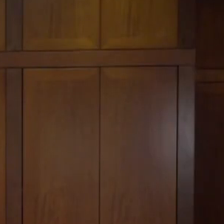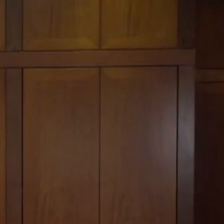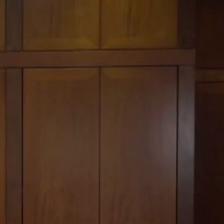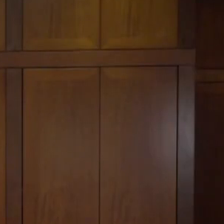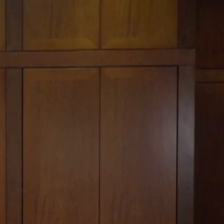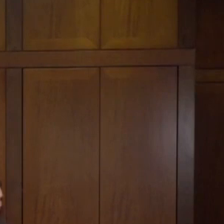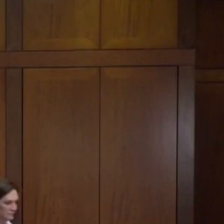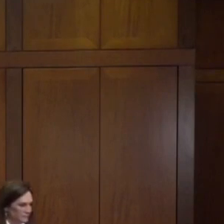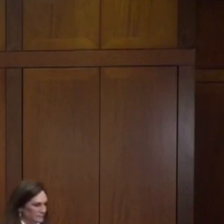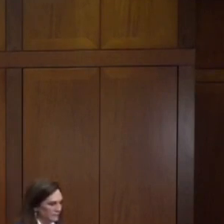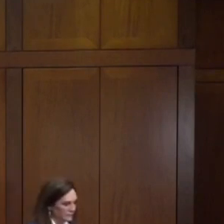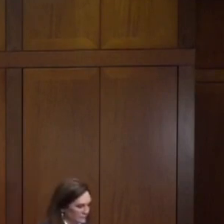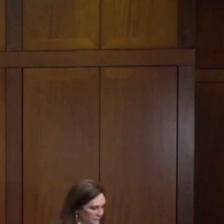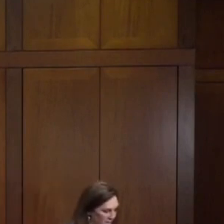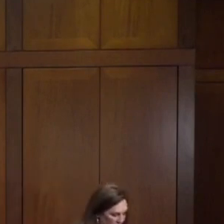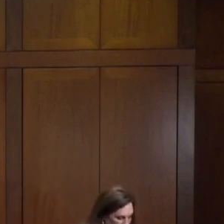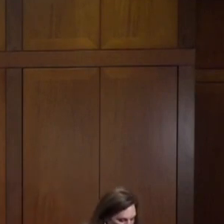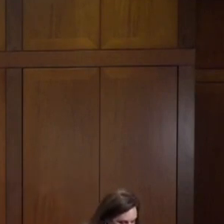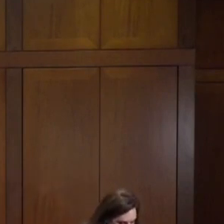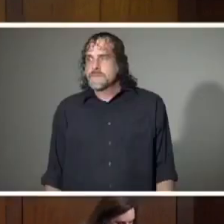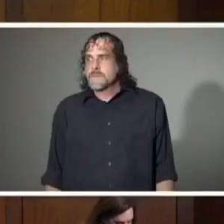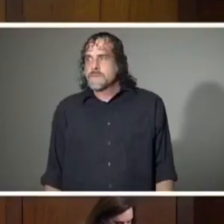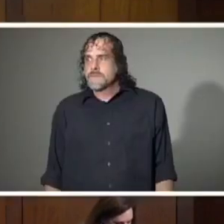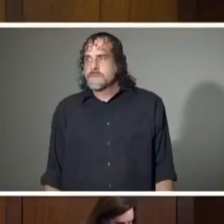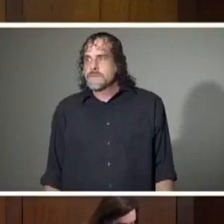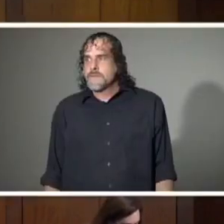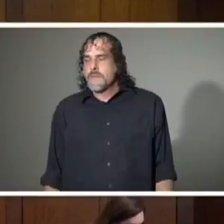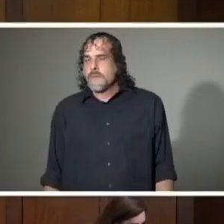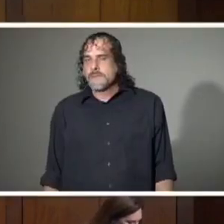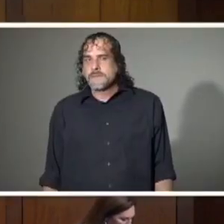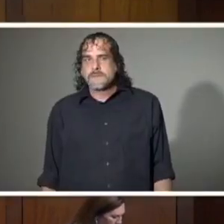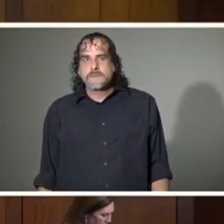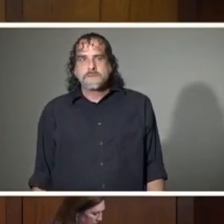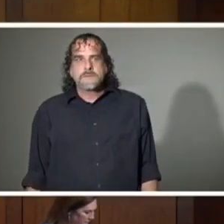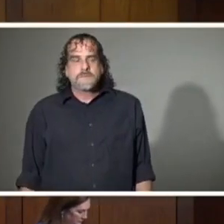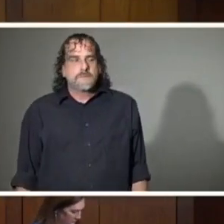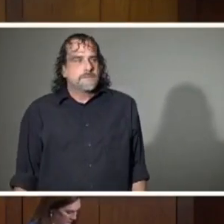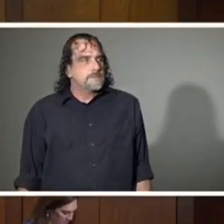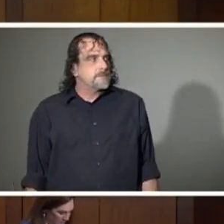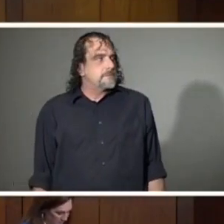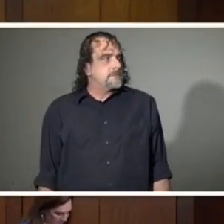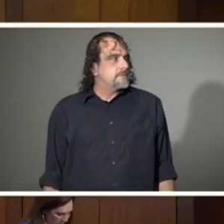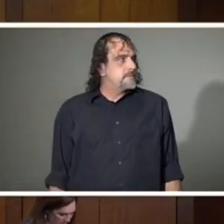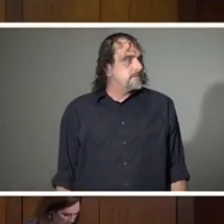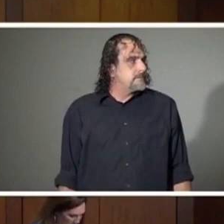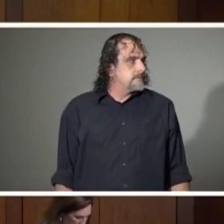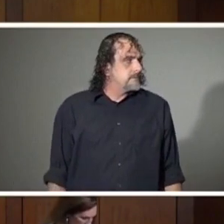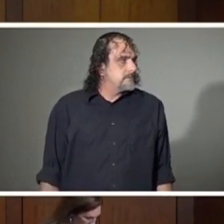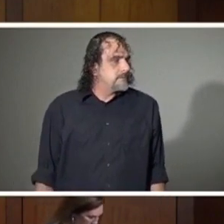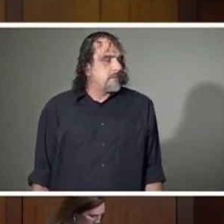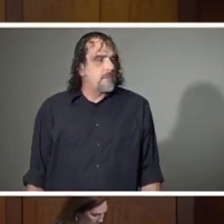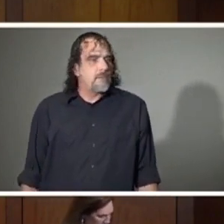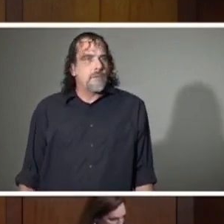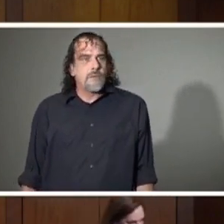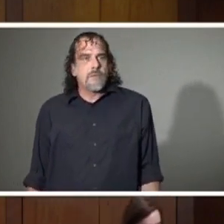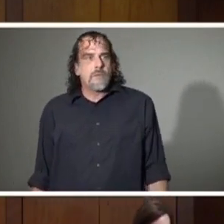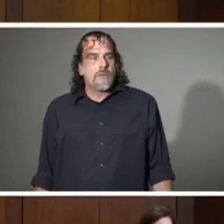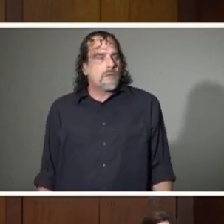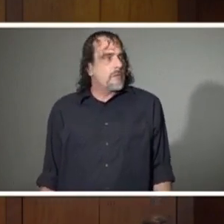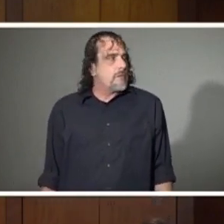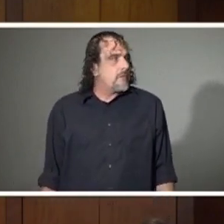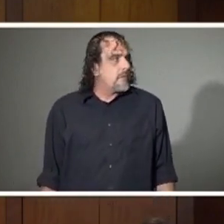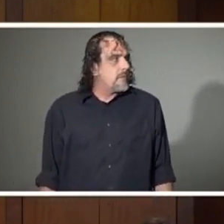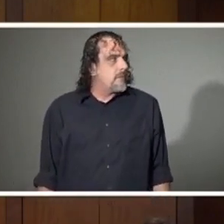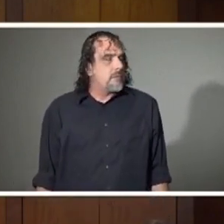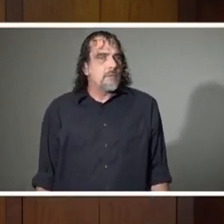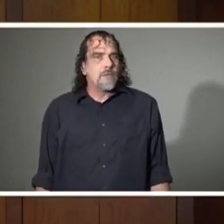Mississippi, the state was averaging nearly 1,000 or below claims a week. The CARES Act passed by the federal government is admittedly